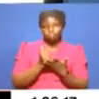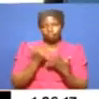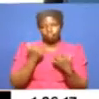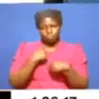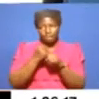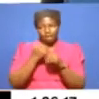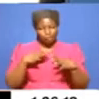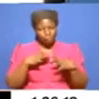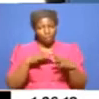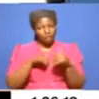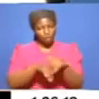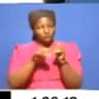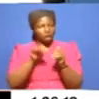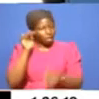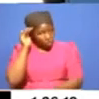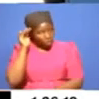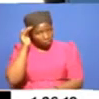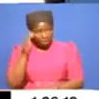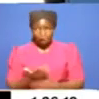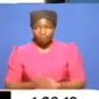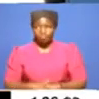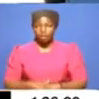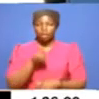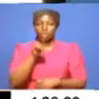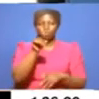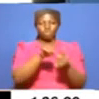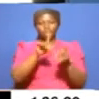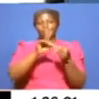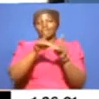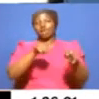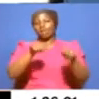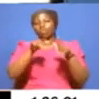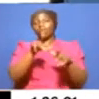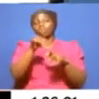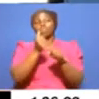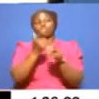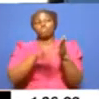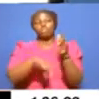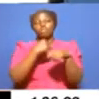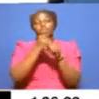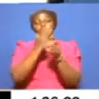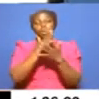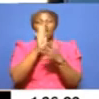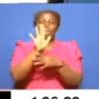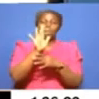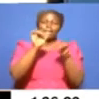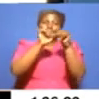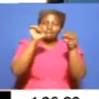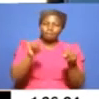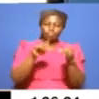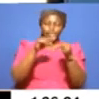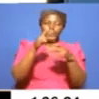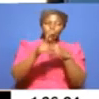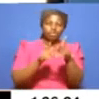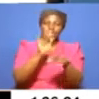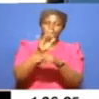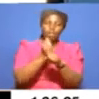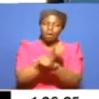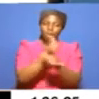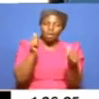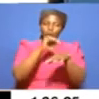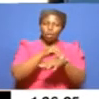are you doing as a data controller to make sure that your systems, your processes are in place in as far as data protection